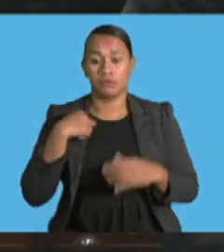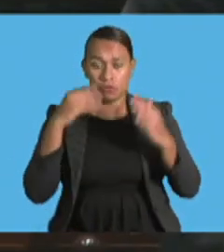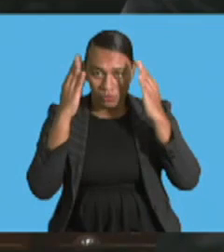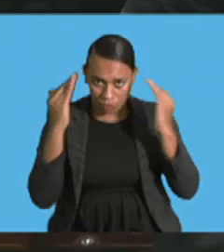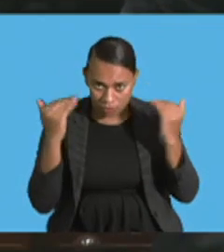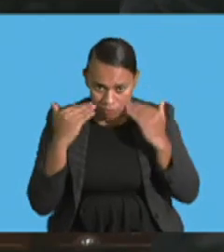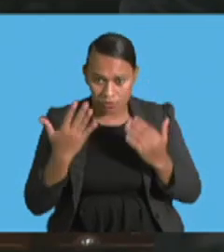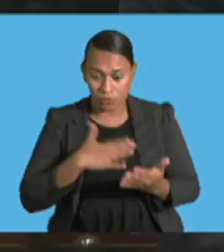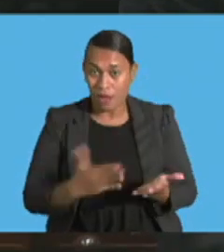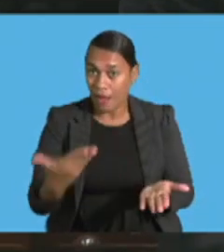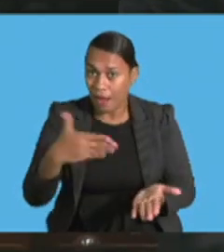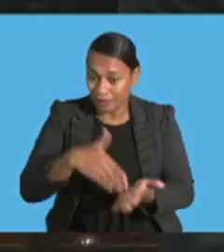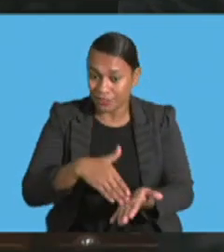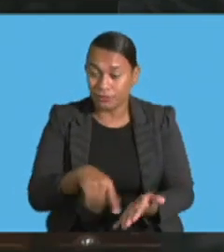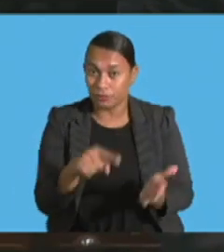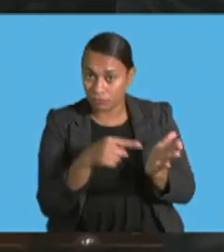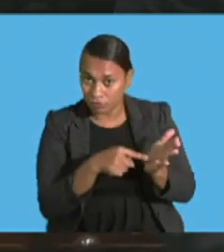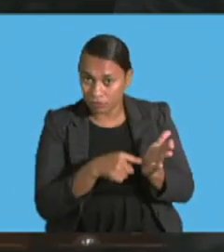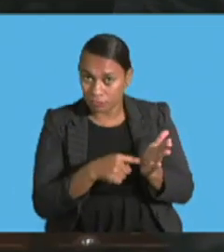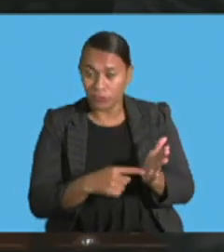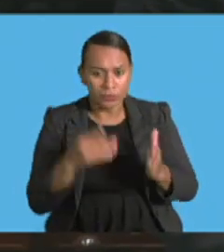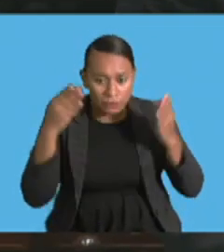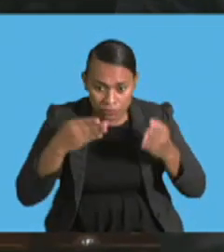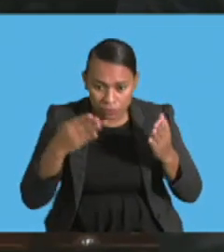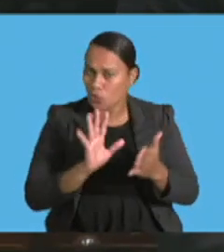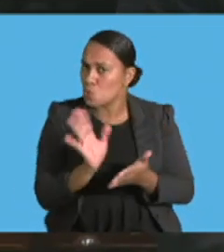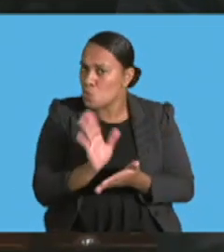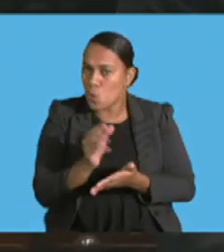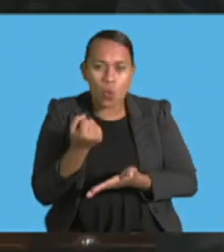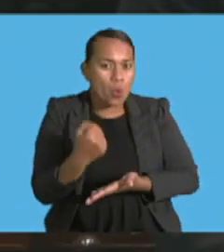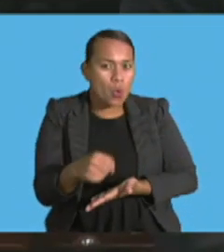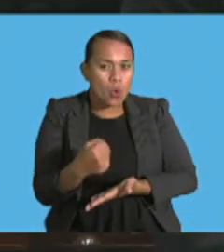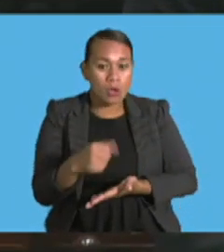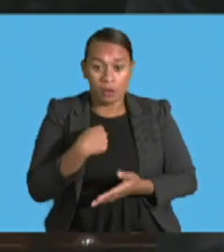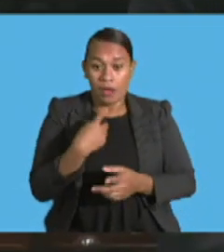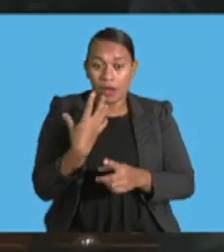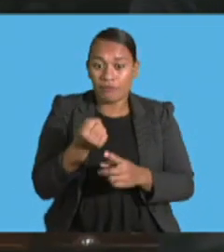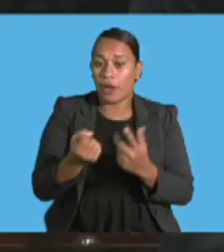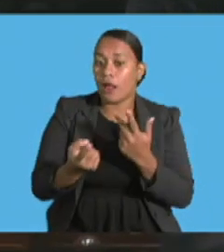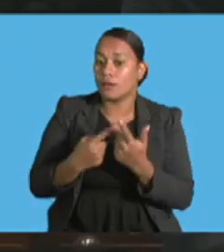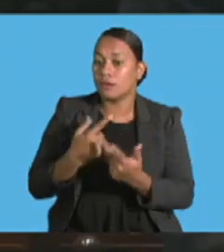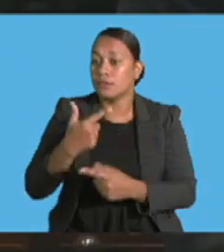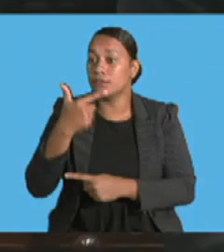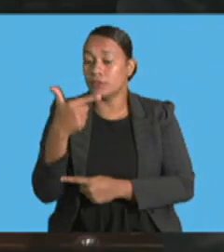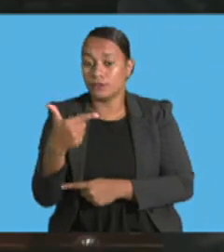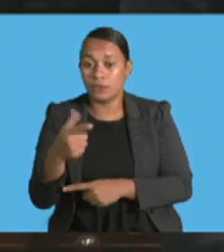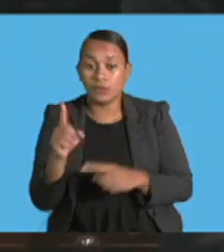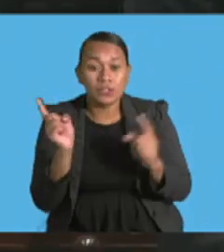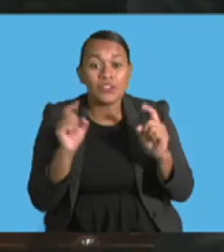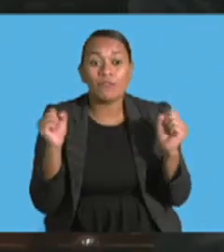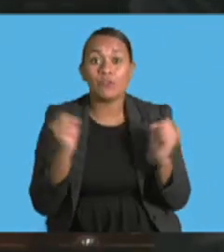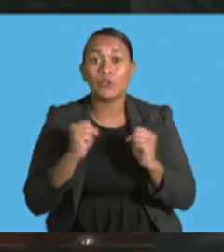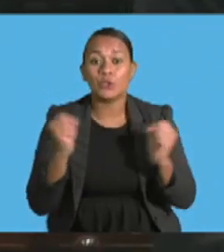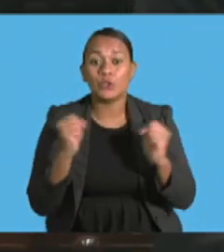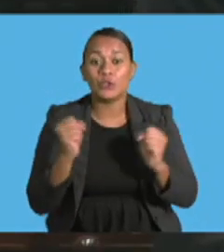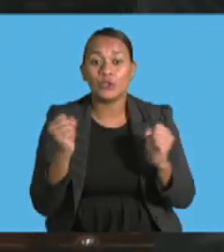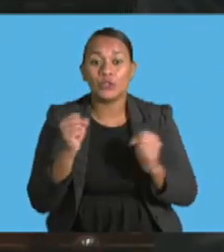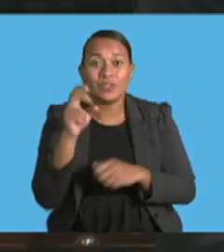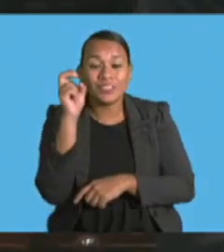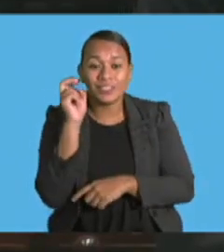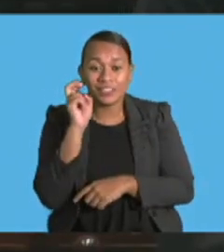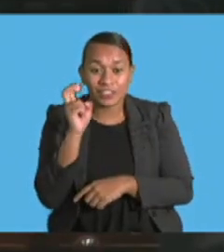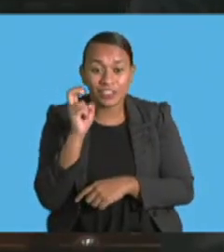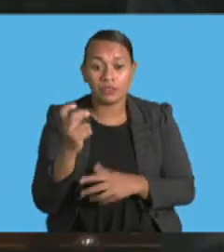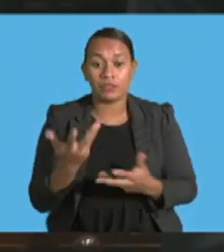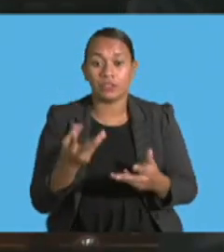this, the Department of Environment conducted 7 good practices in refrigeration training, 3 Australian